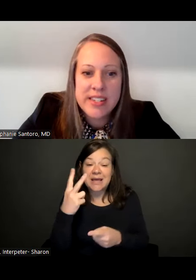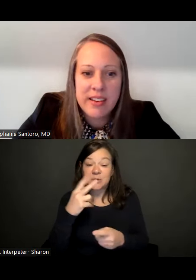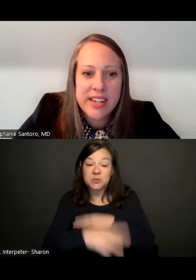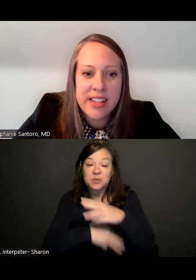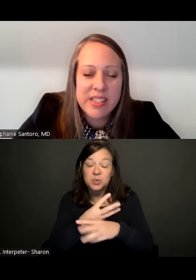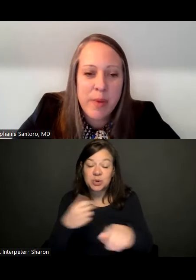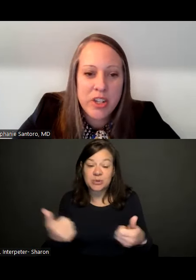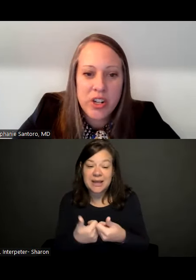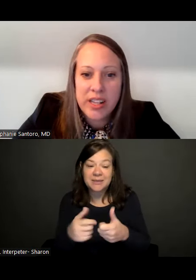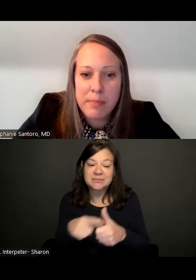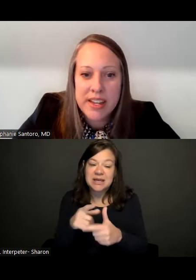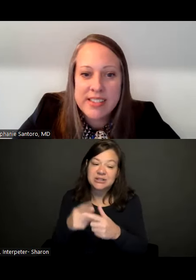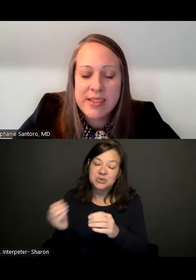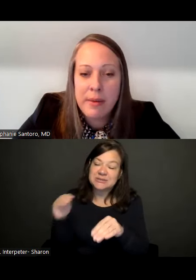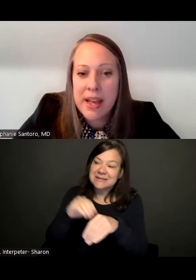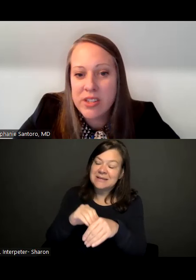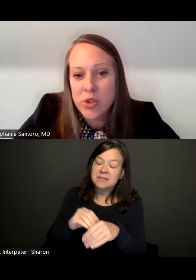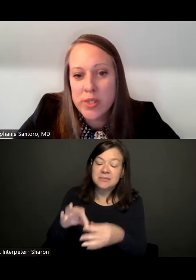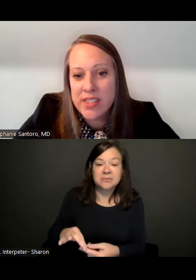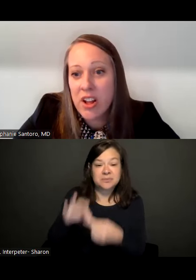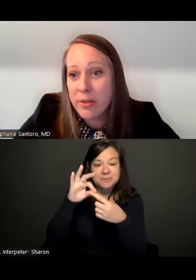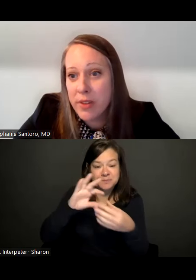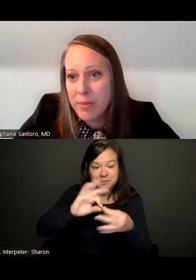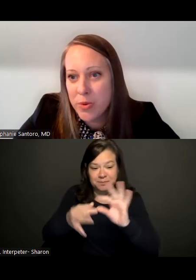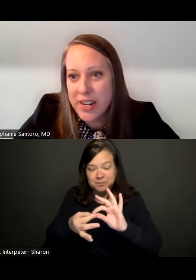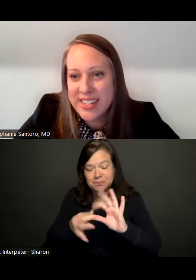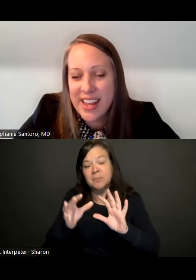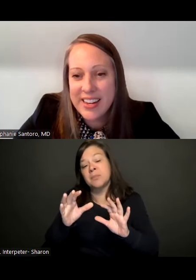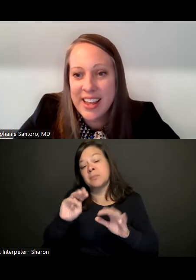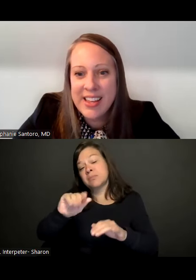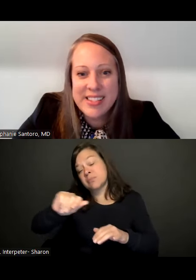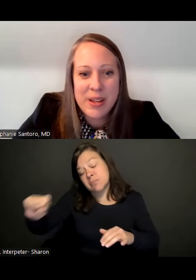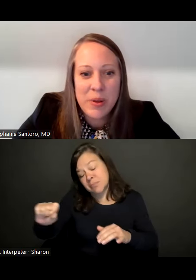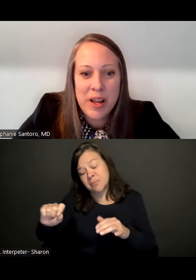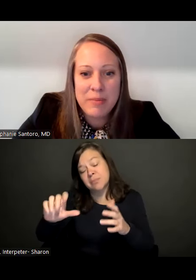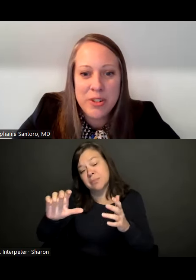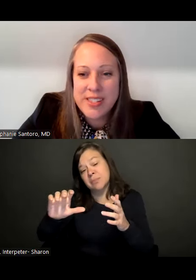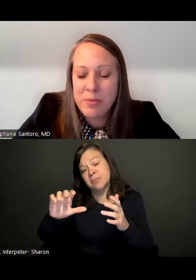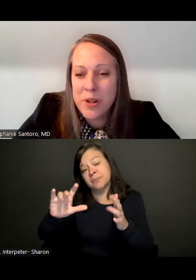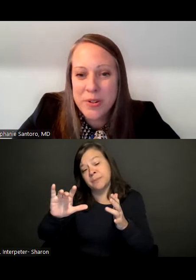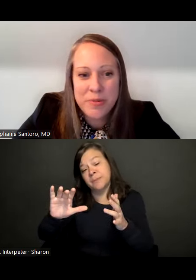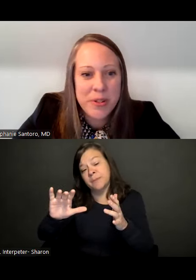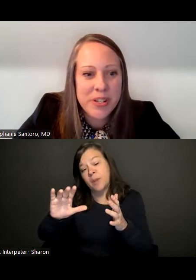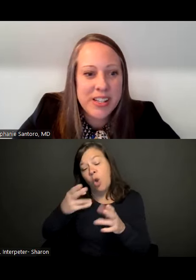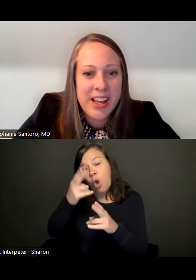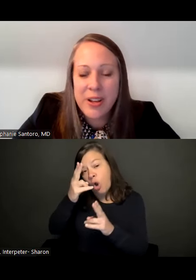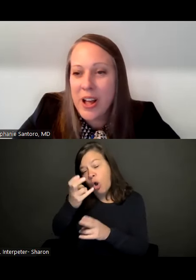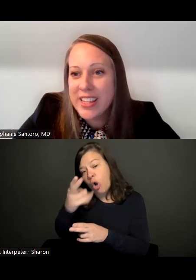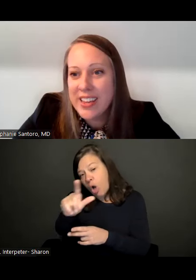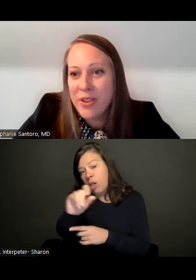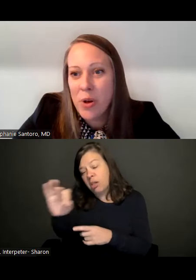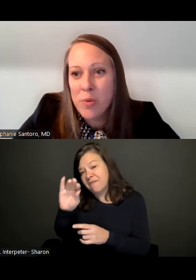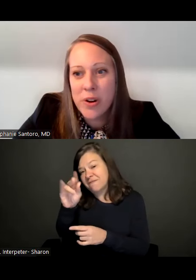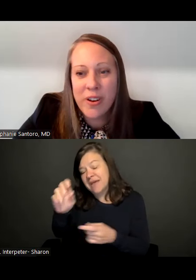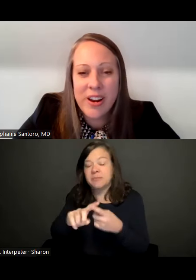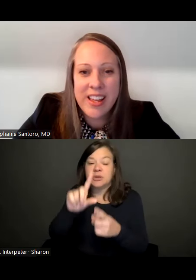was inducted in the Special Olympics Massachusetts Hall of Fame in 2010. So she's a wonderful